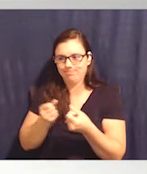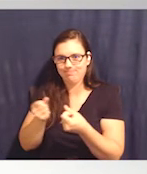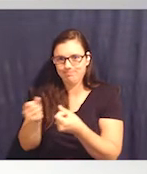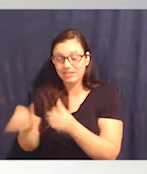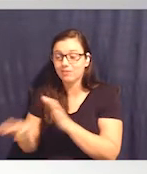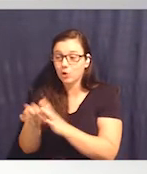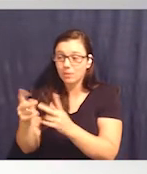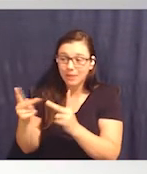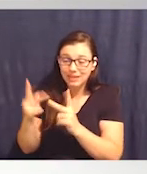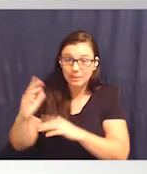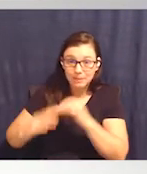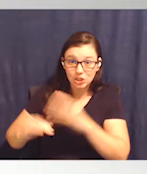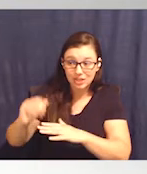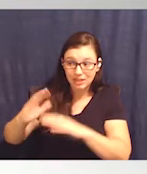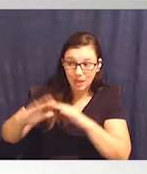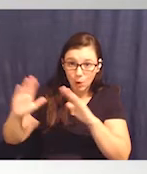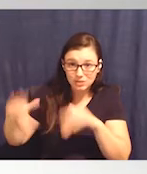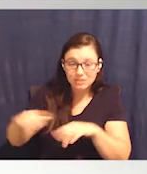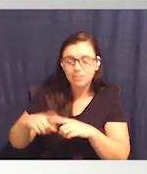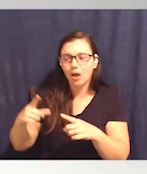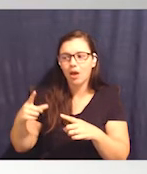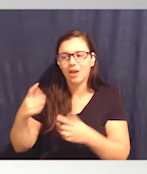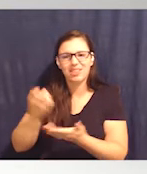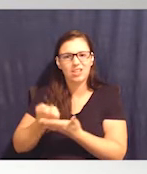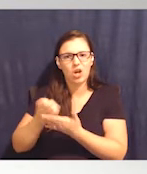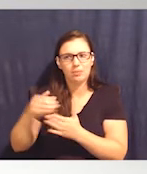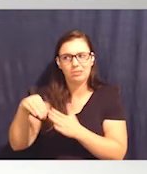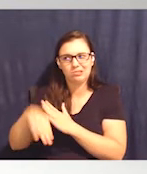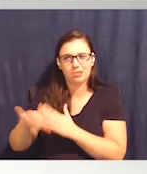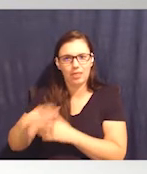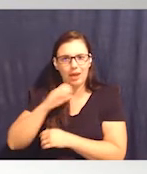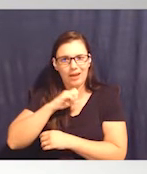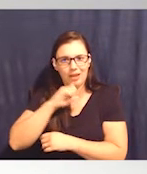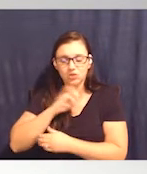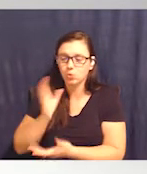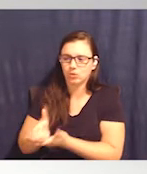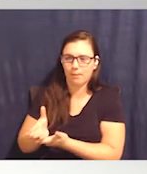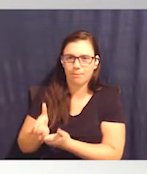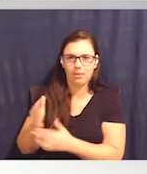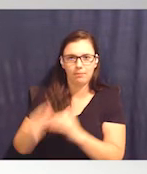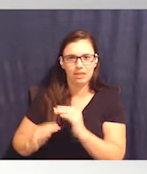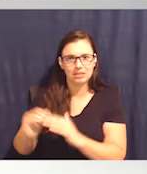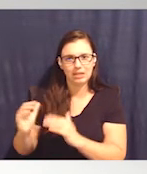had tanked when he was that age, so they had stopped building, so they had all the road signs, everything else in.